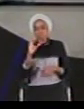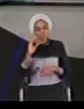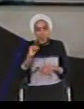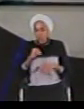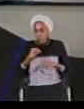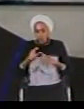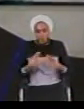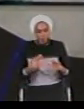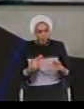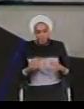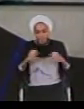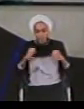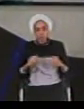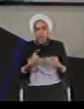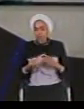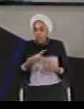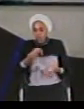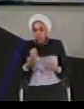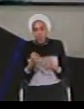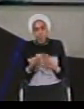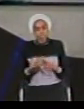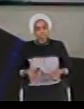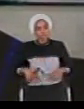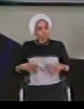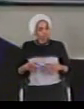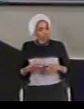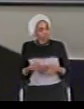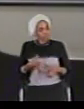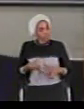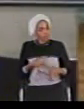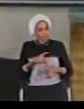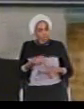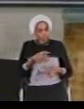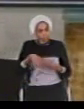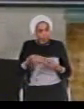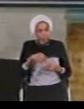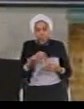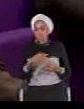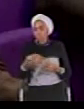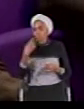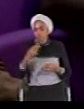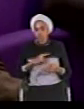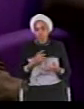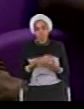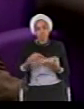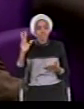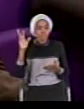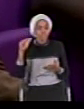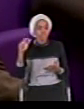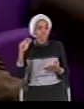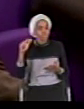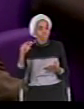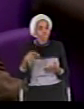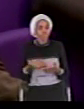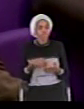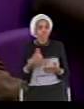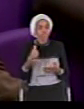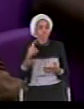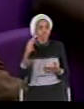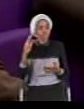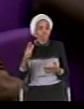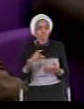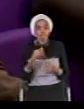to turn that life around. Verse 13 tells us, it says, every man's